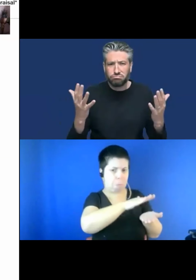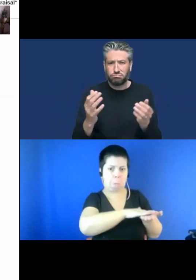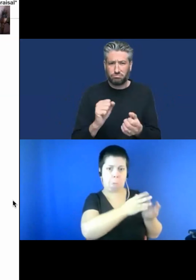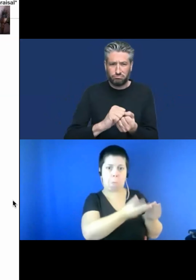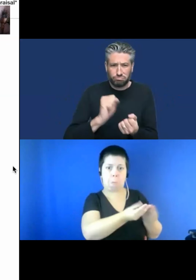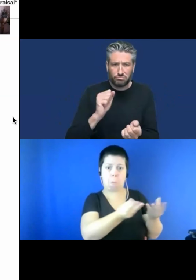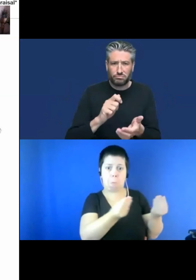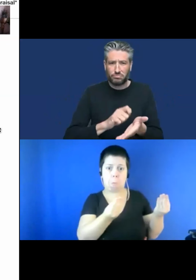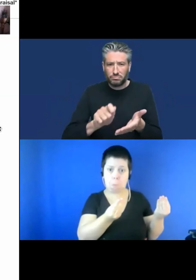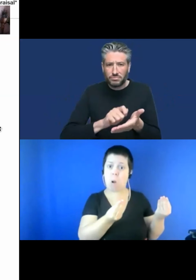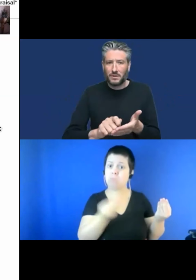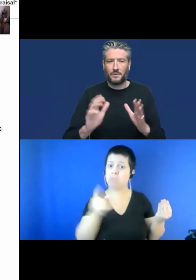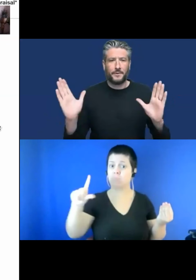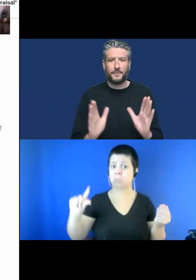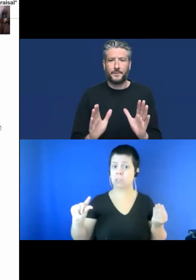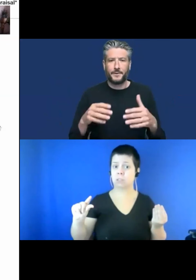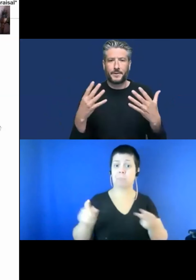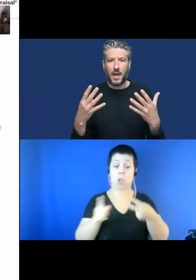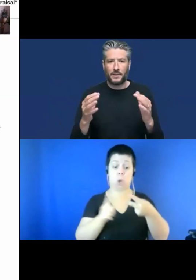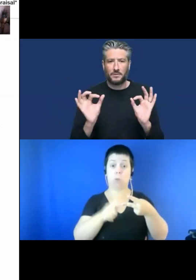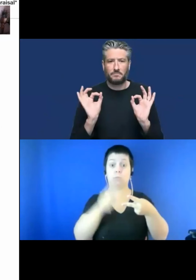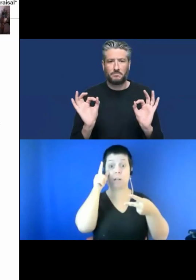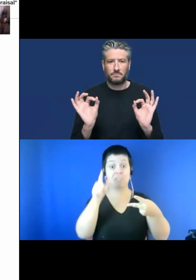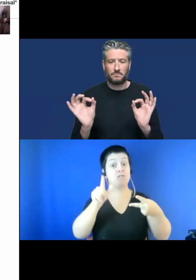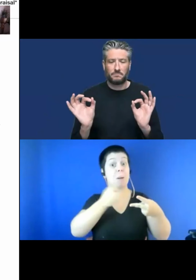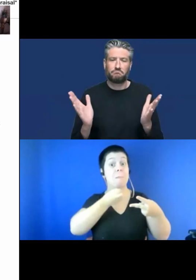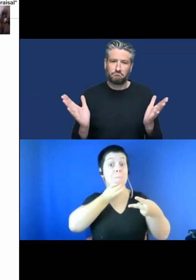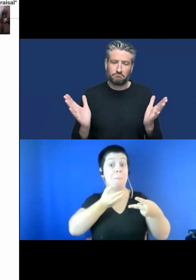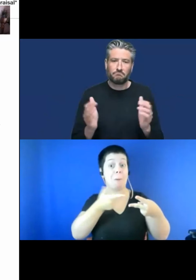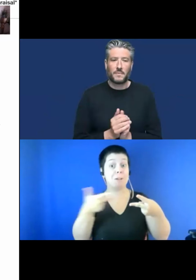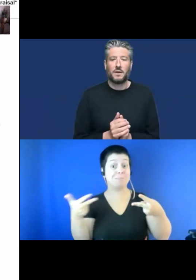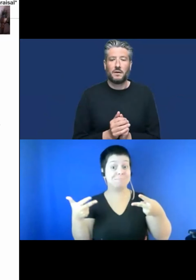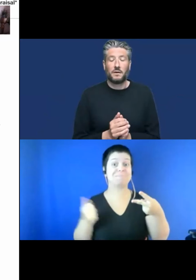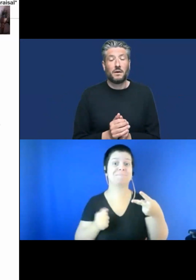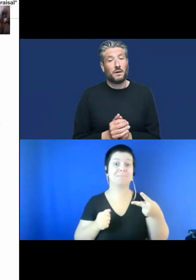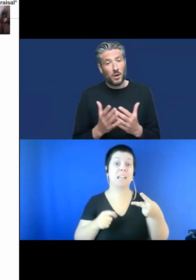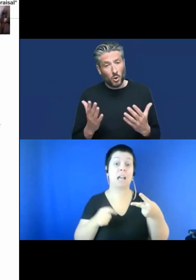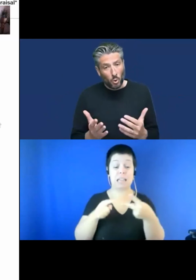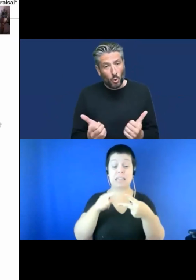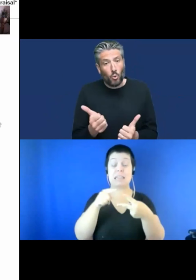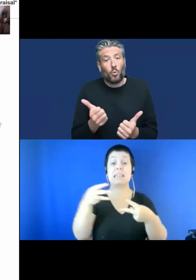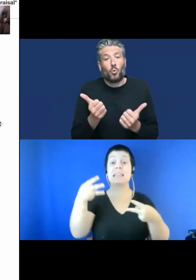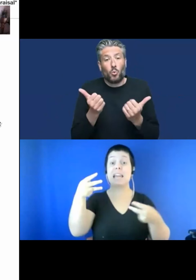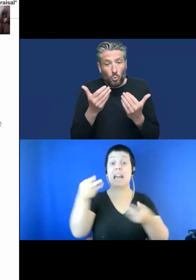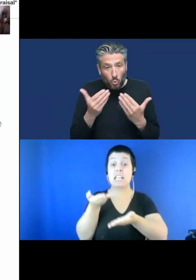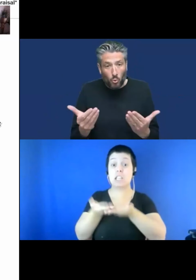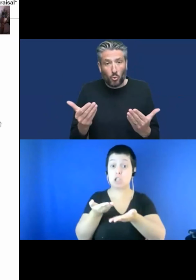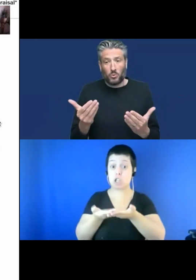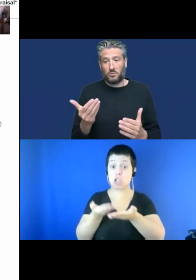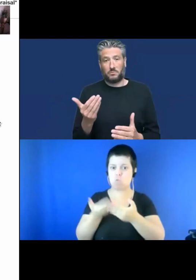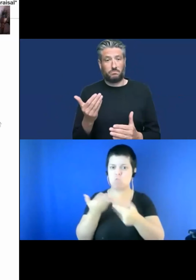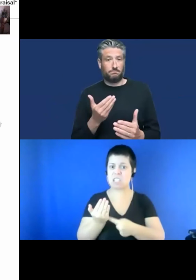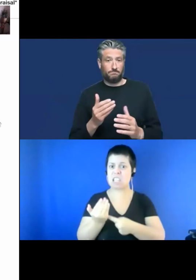find interesting, and that is good news, is that there are 3 studies with relatively high levels of